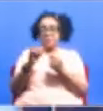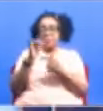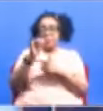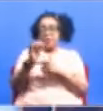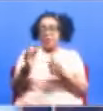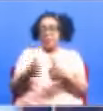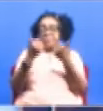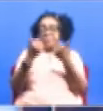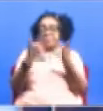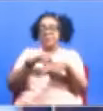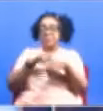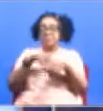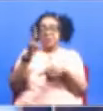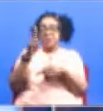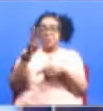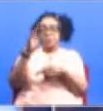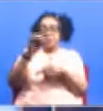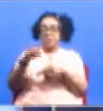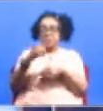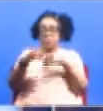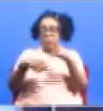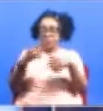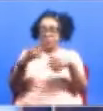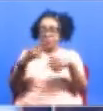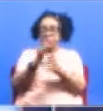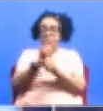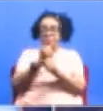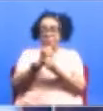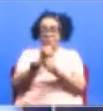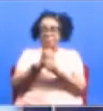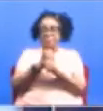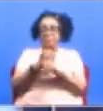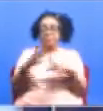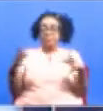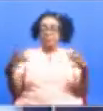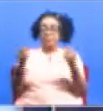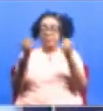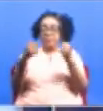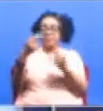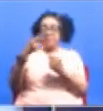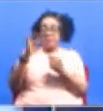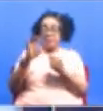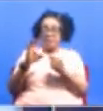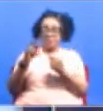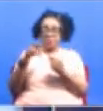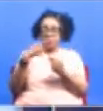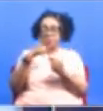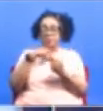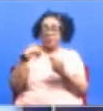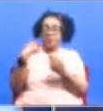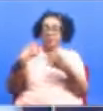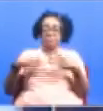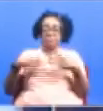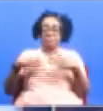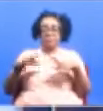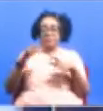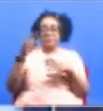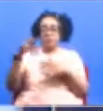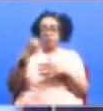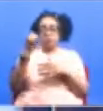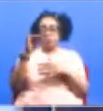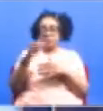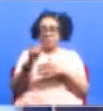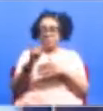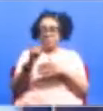Kenya Wildlife Service continues with an operation to capture the hyenas, which have killed several people in Juja. Residents blamed the increased